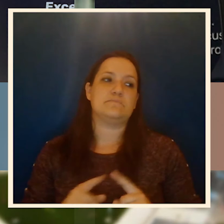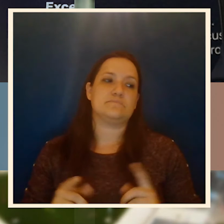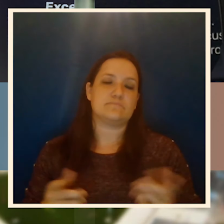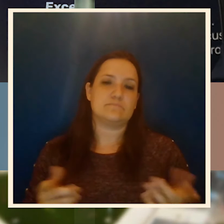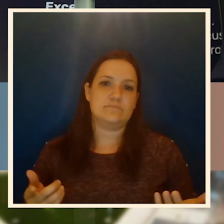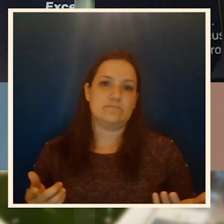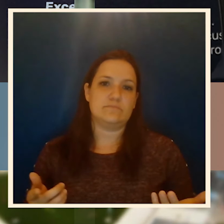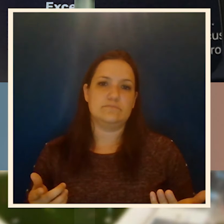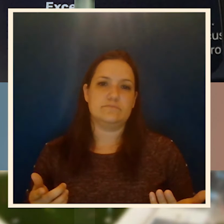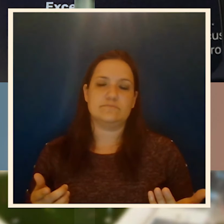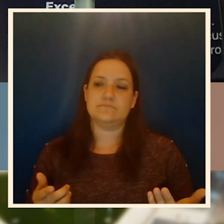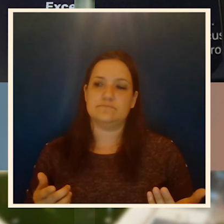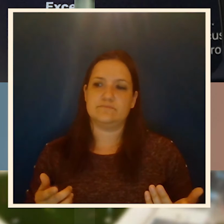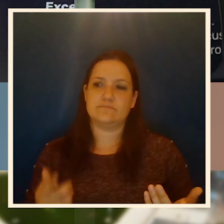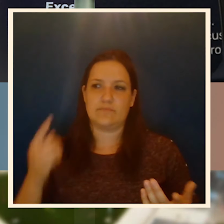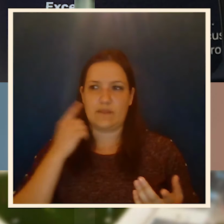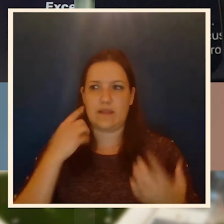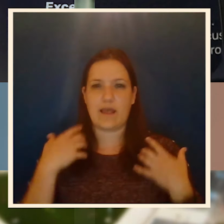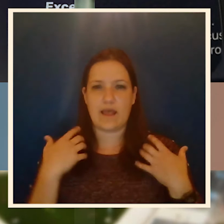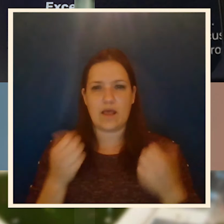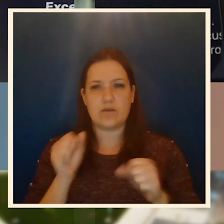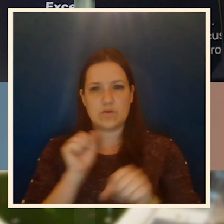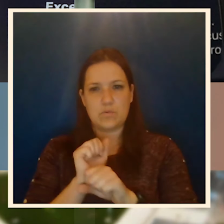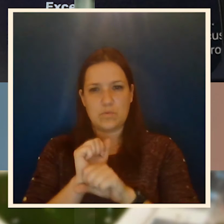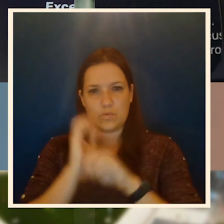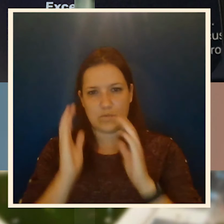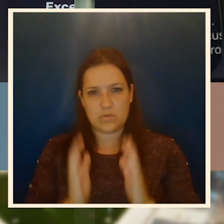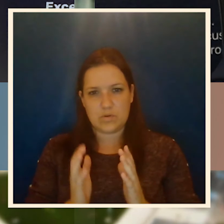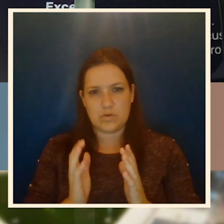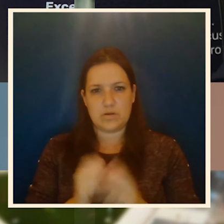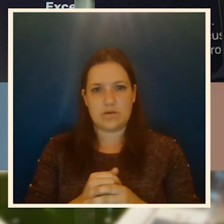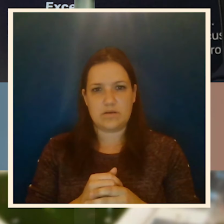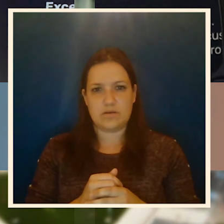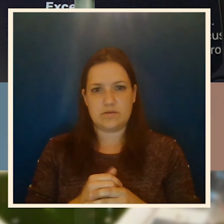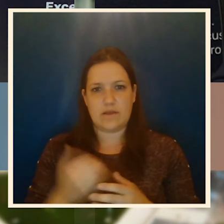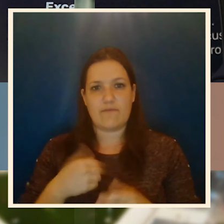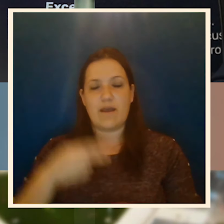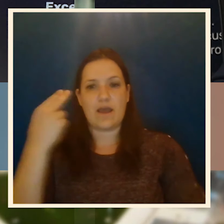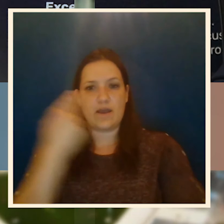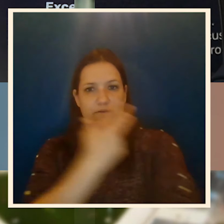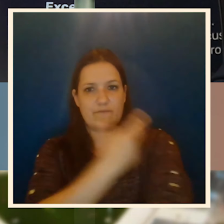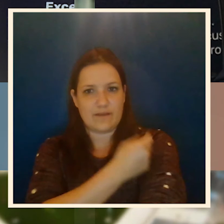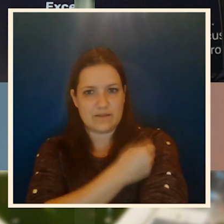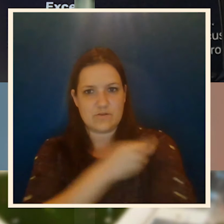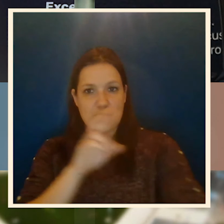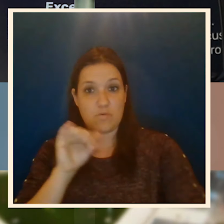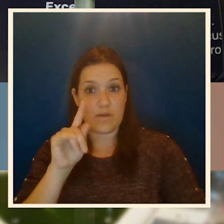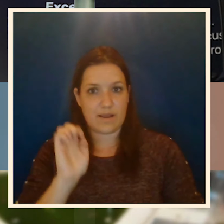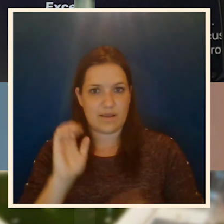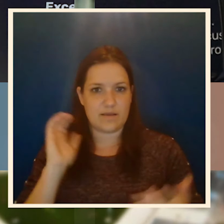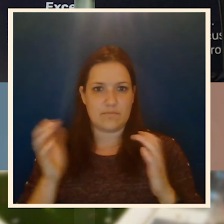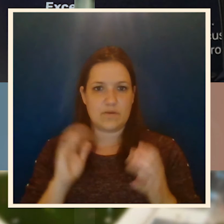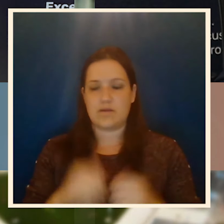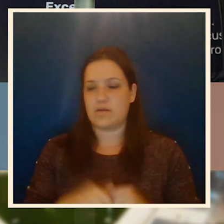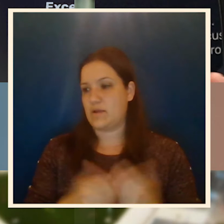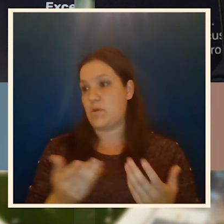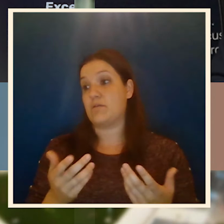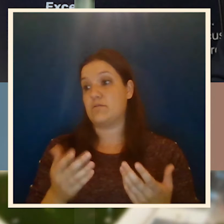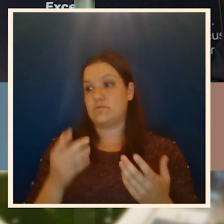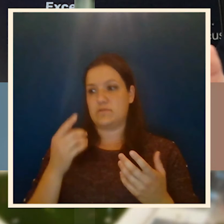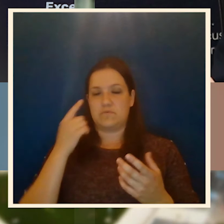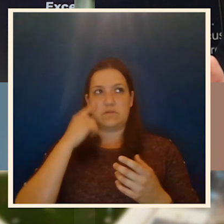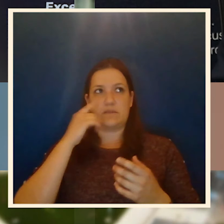be, somewhere. I think healthcare workers tend to have a higher vaccination rate than, certainly you look at the vaccination